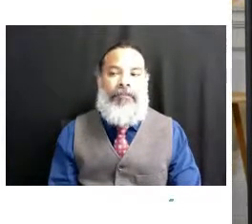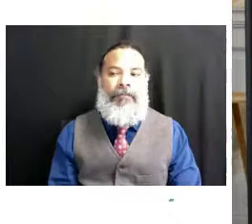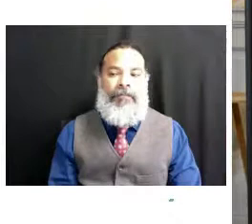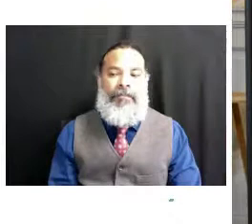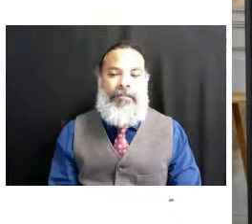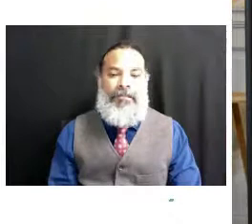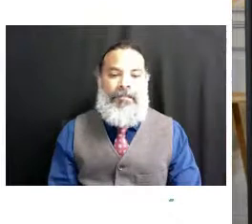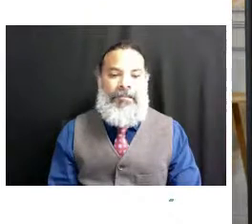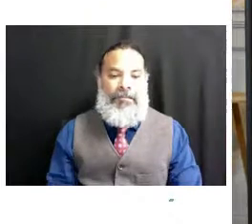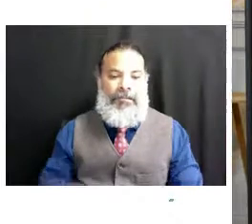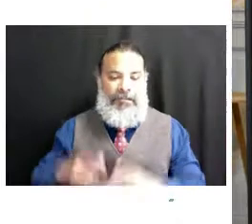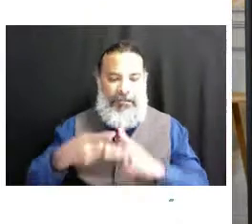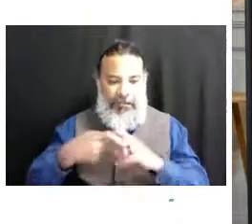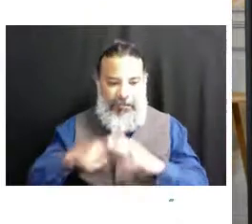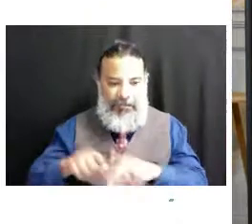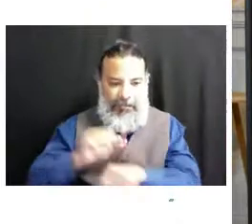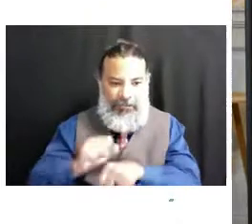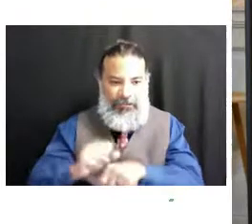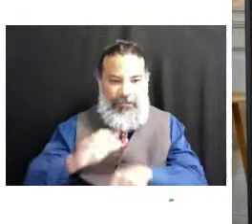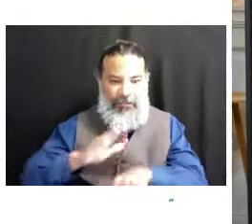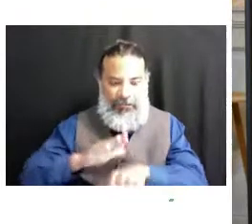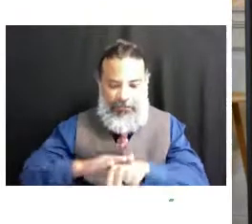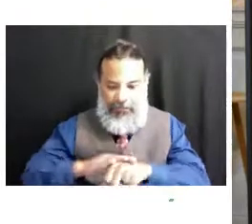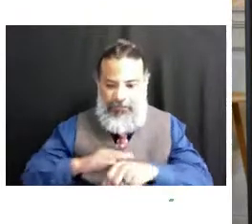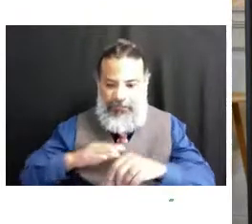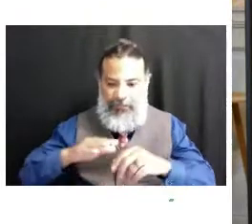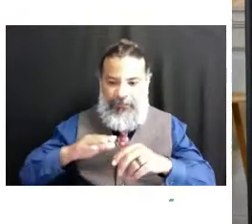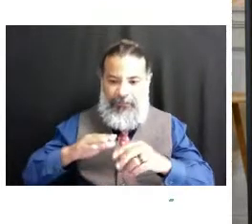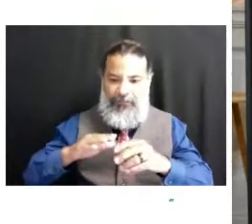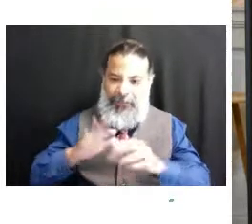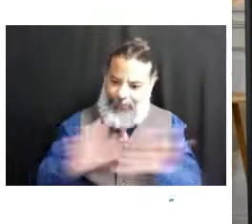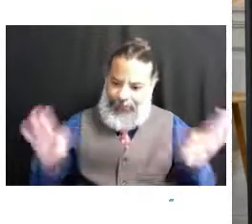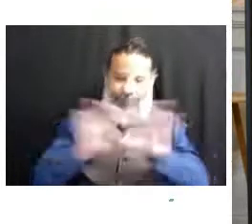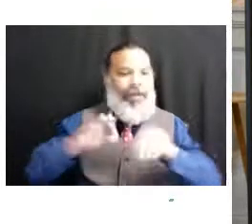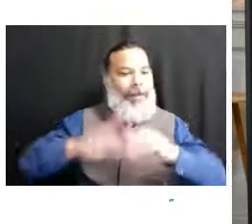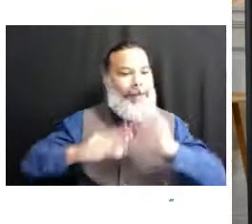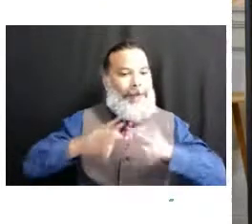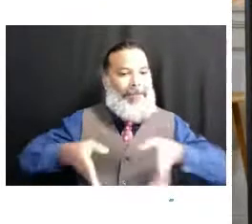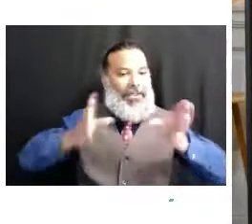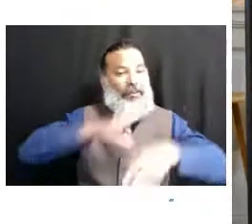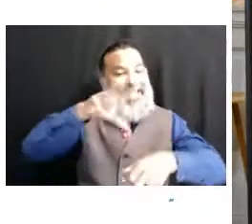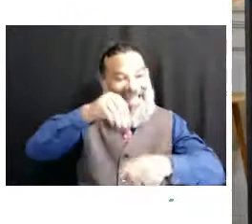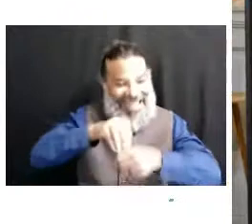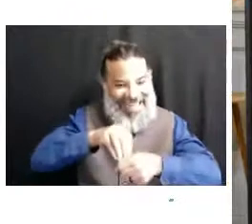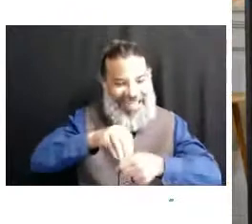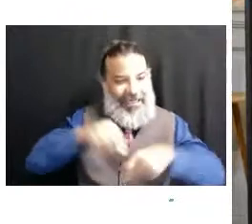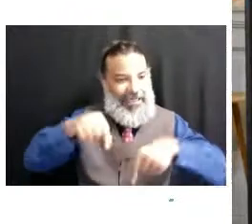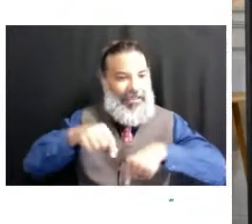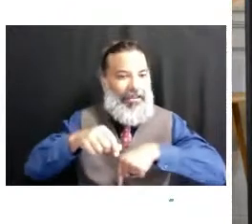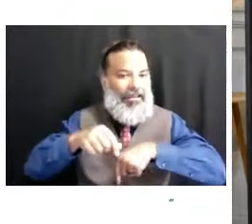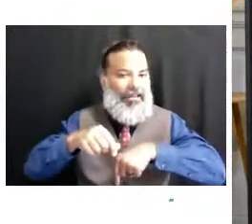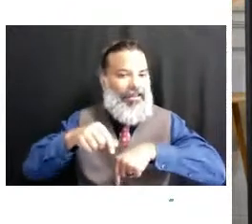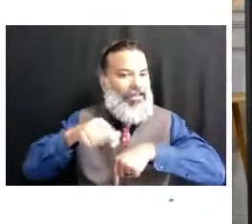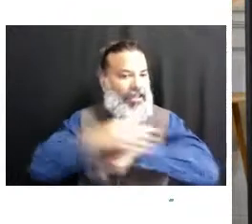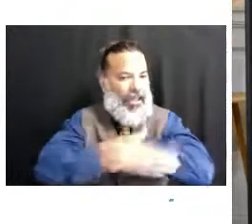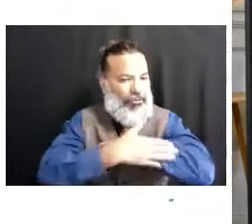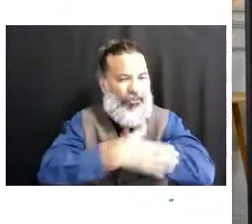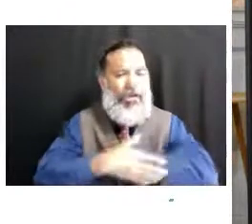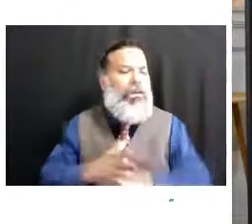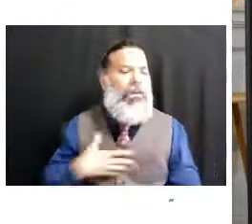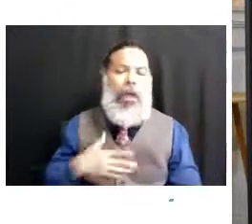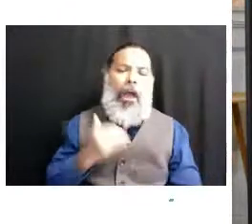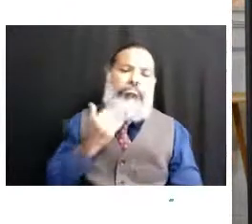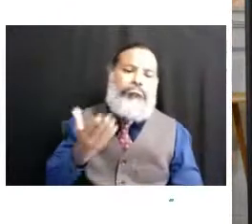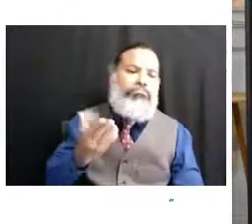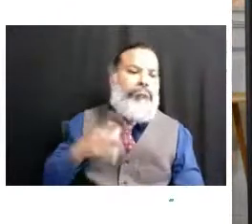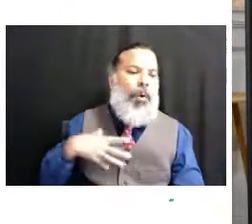the critical public buildings of the new republic. He never thought much of the White House. And I'm